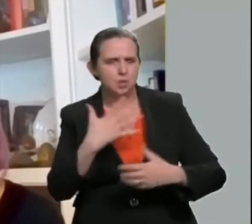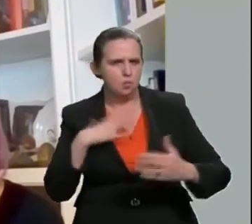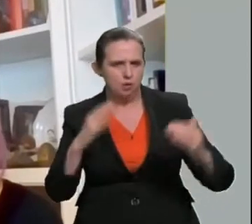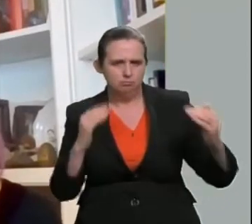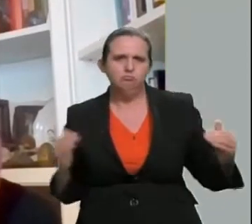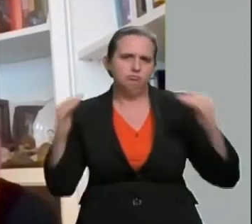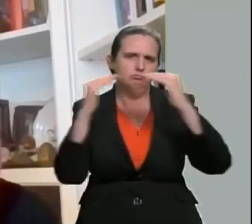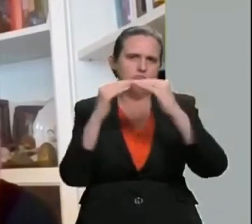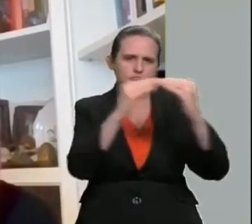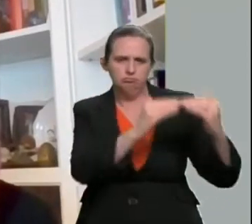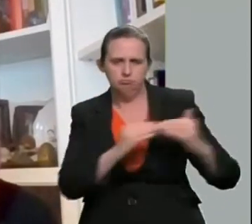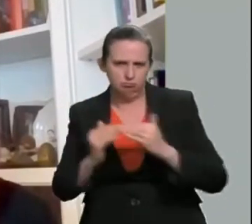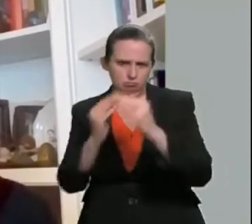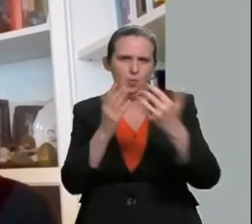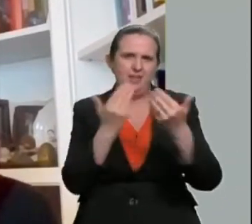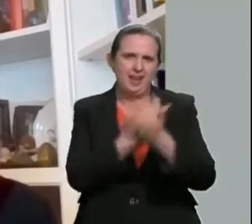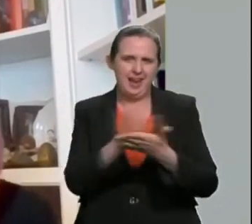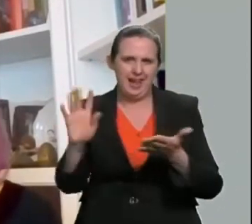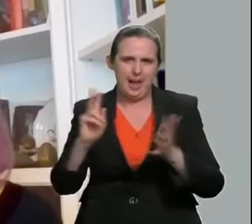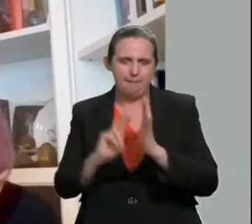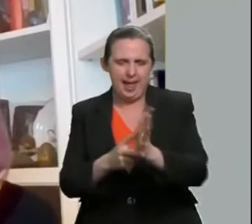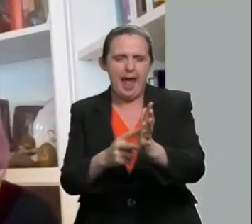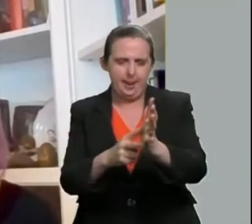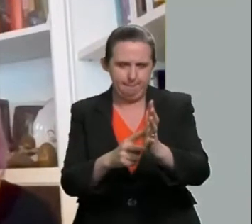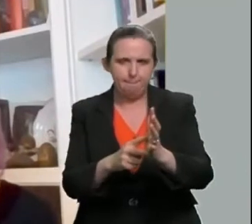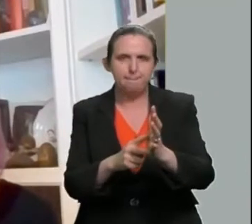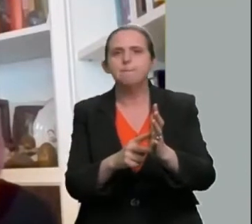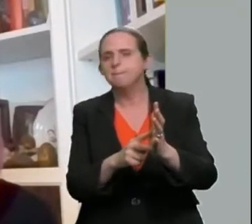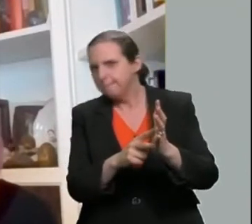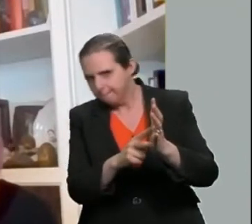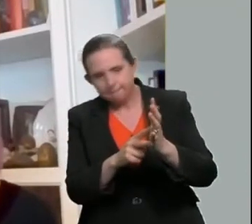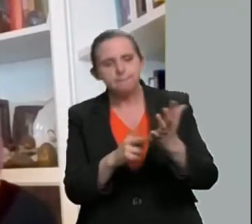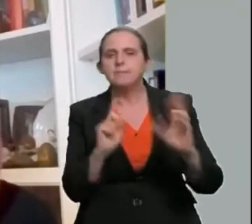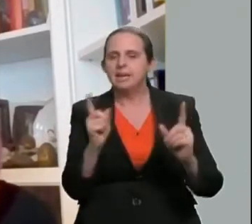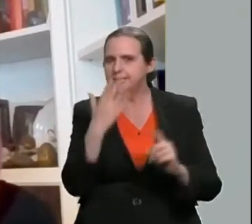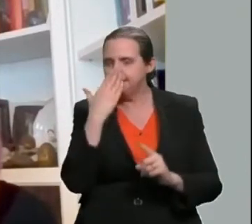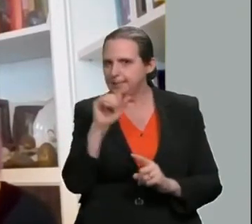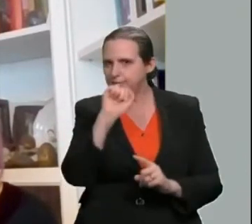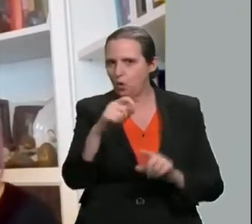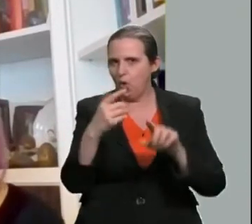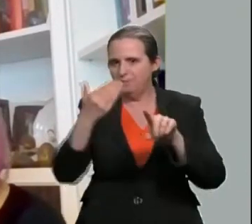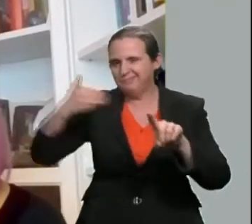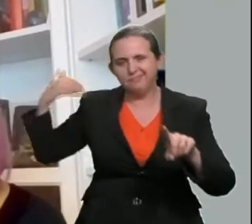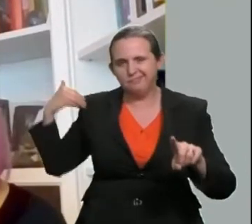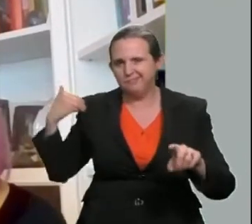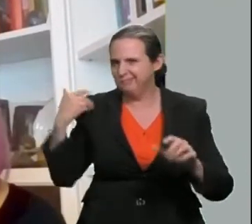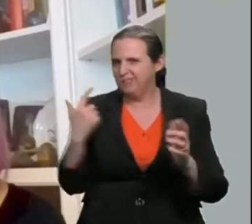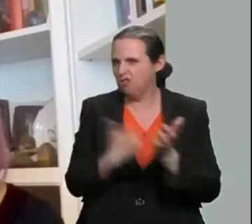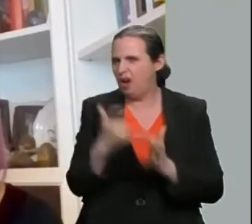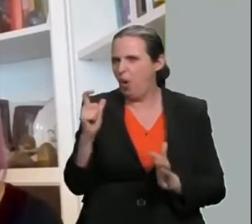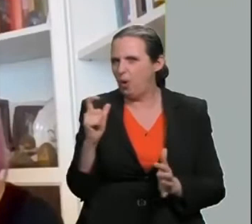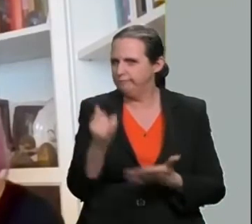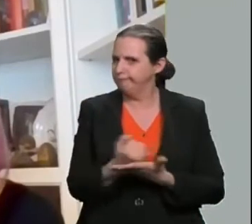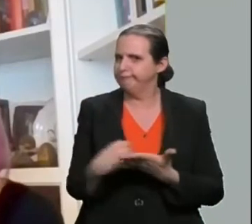and development roadmap. The trouble is, the Tories' track record on this isn't good. In fact, it's